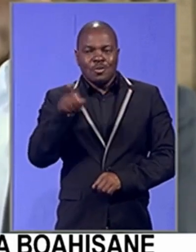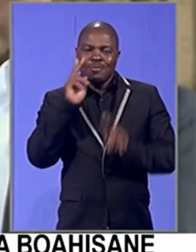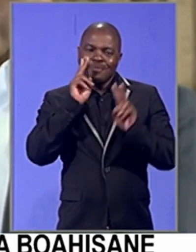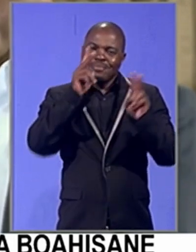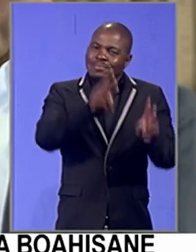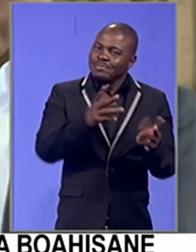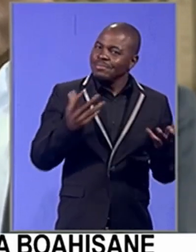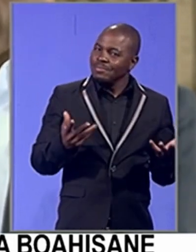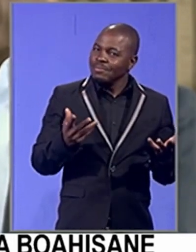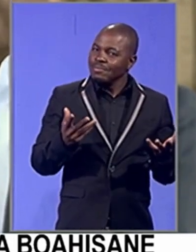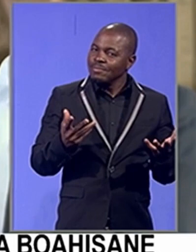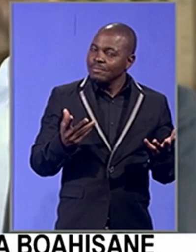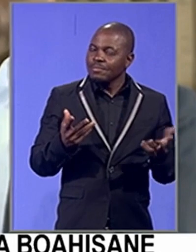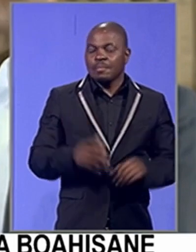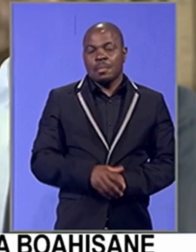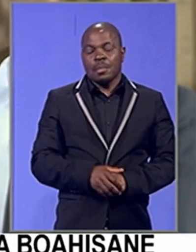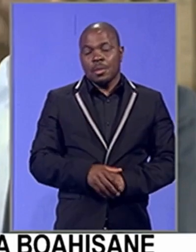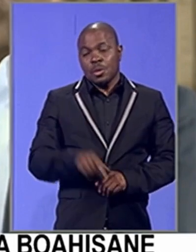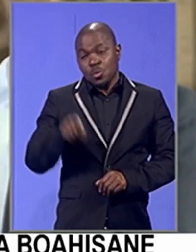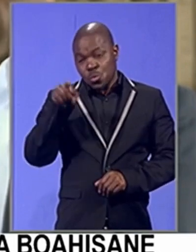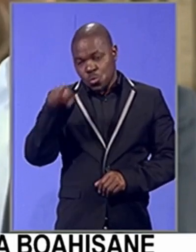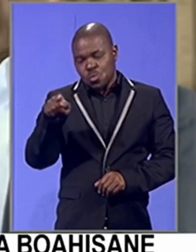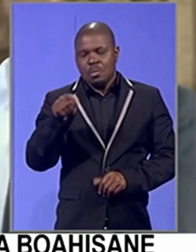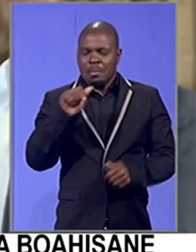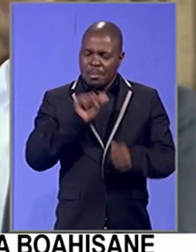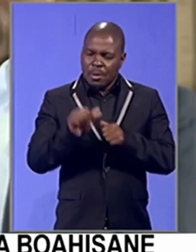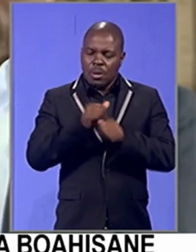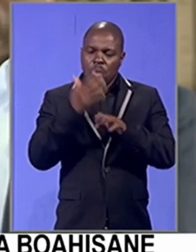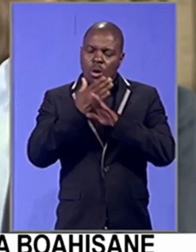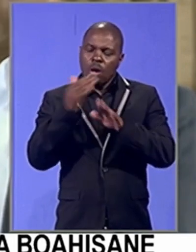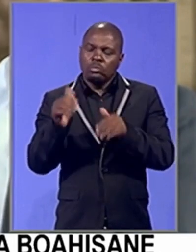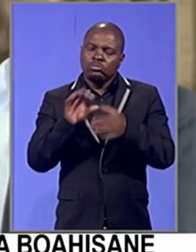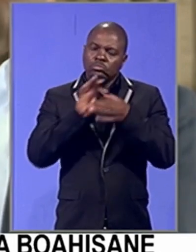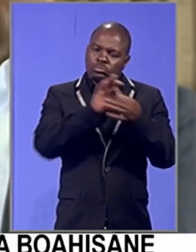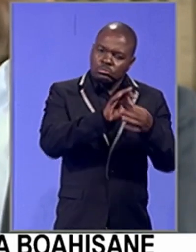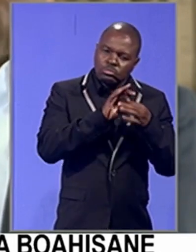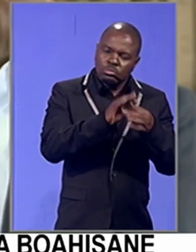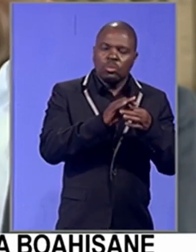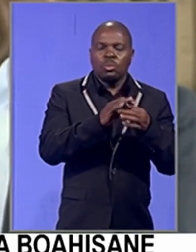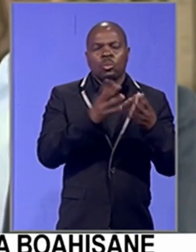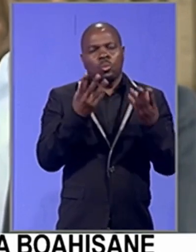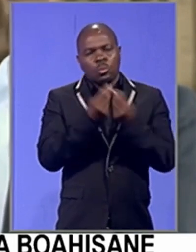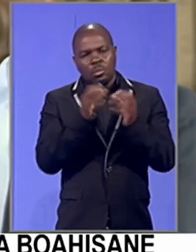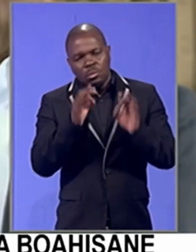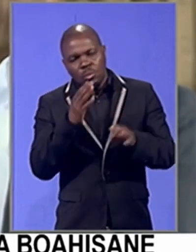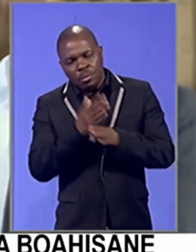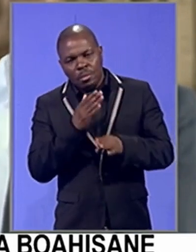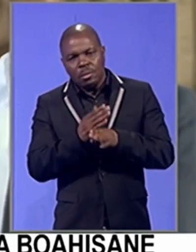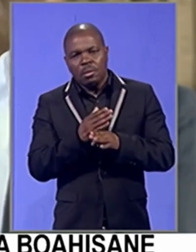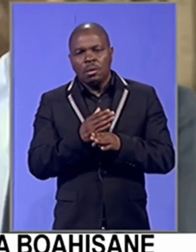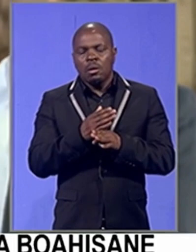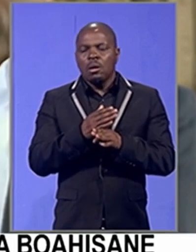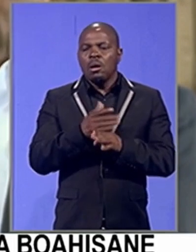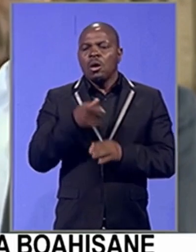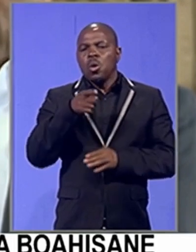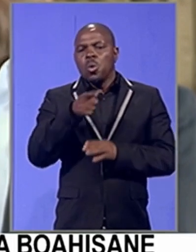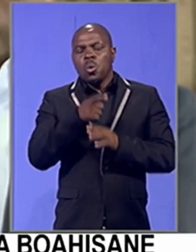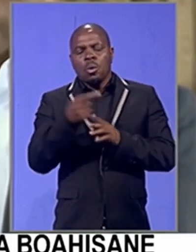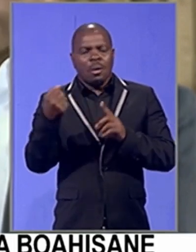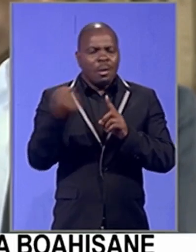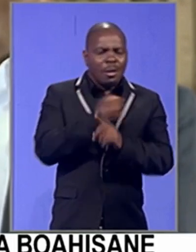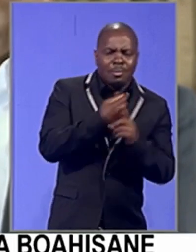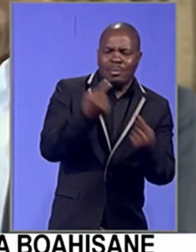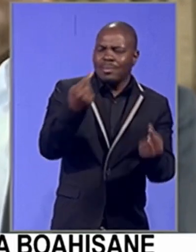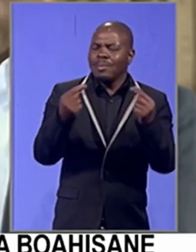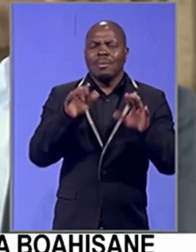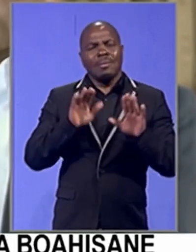le mono ba bone hore ba tshwarana hantle le bona ba sebedisana ha ba etsane hampe